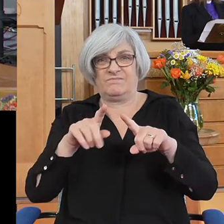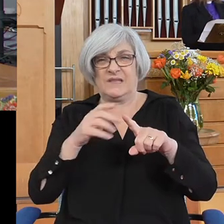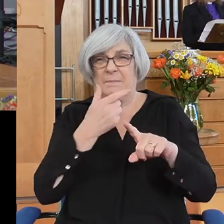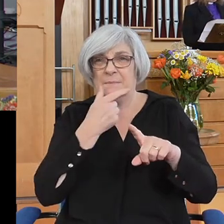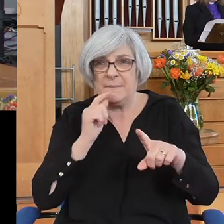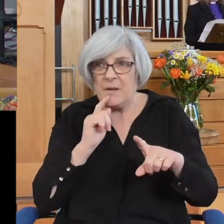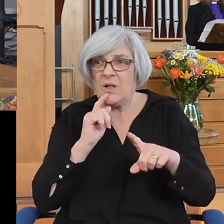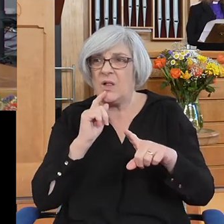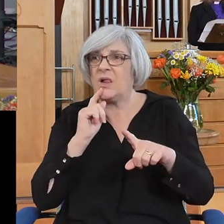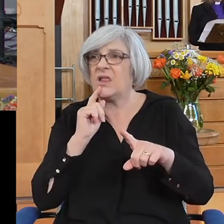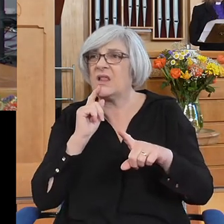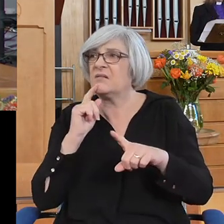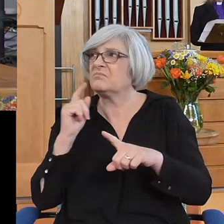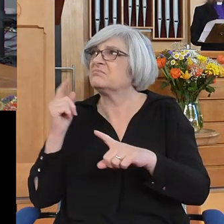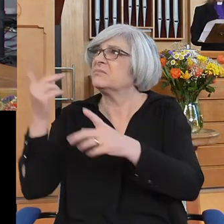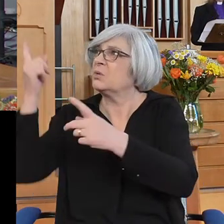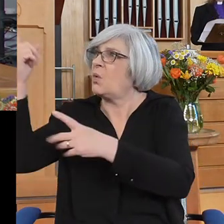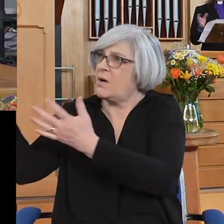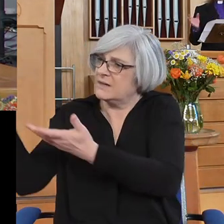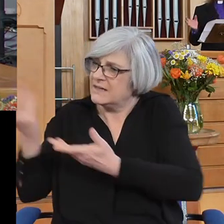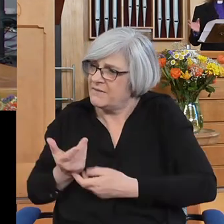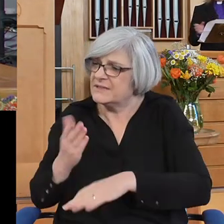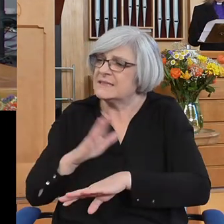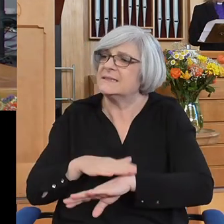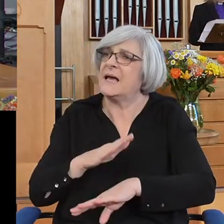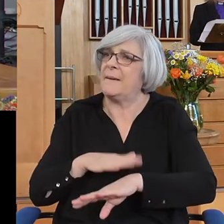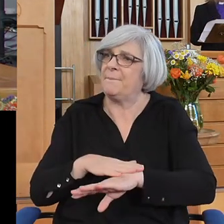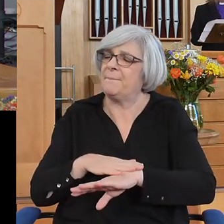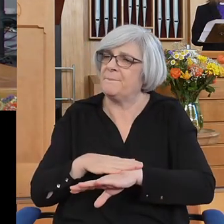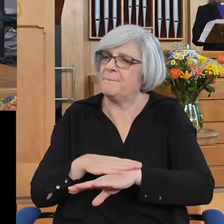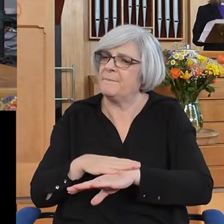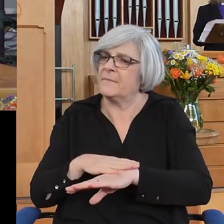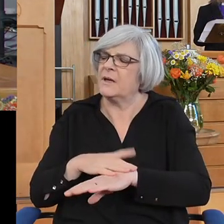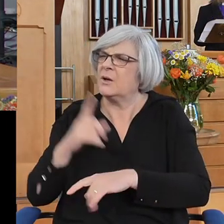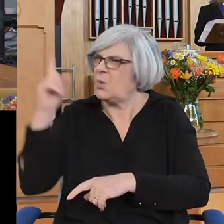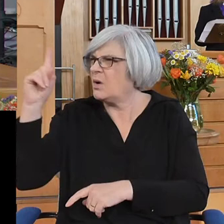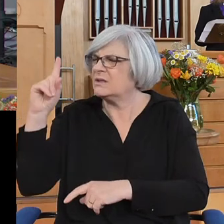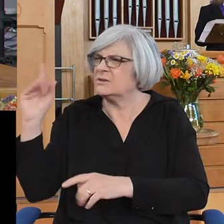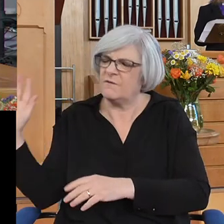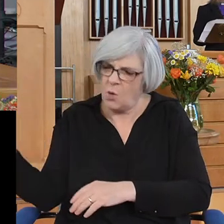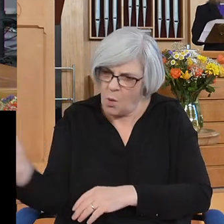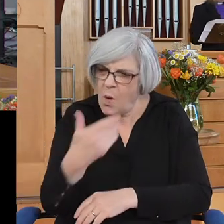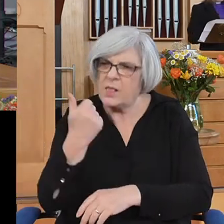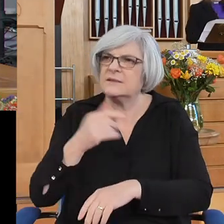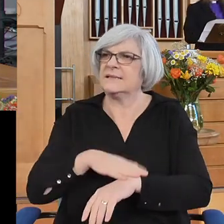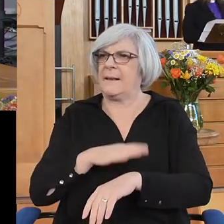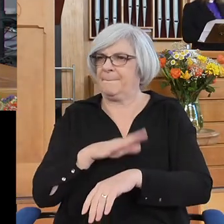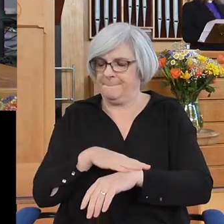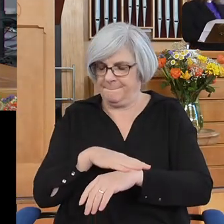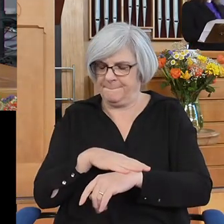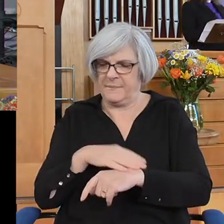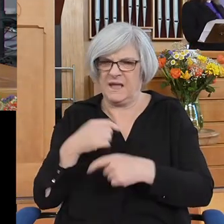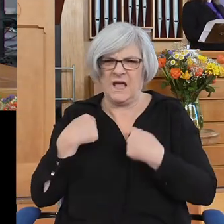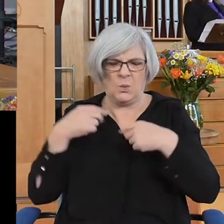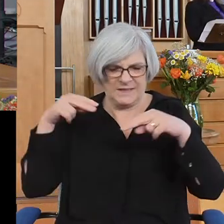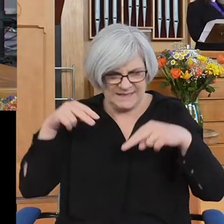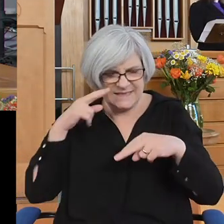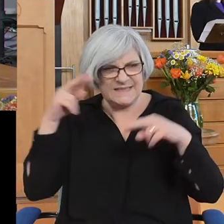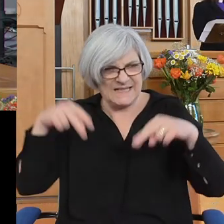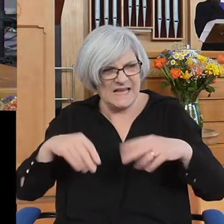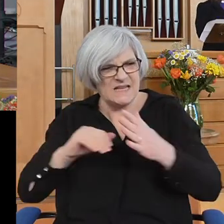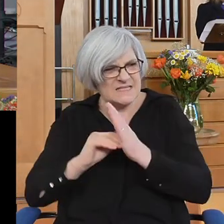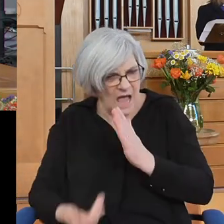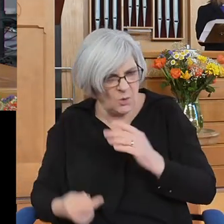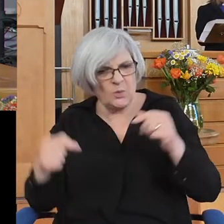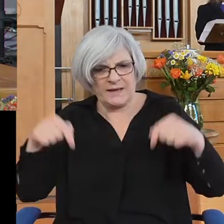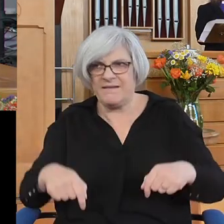time that God gives to us. God is a God of all time. We see where we are here and now.